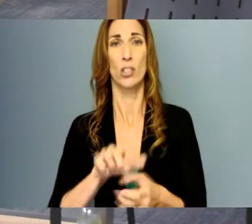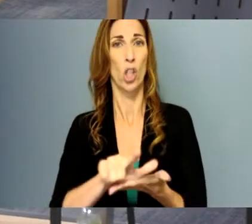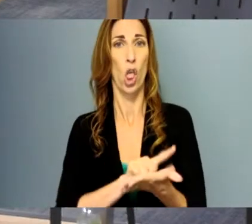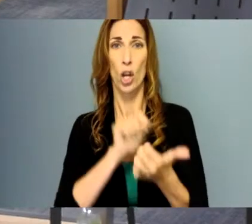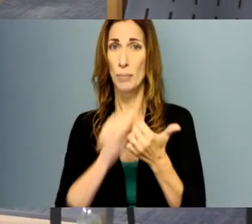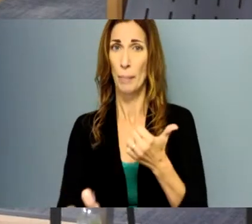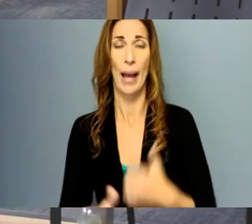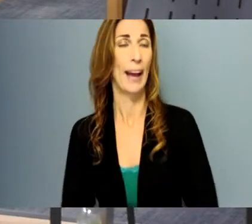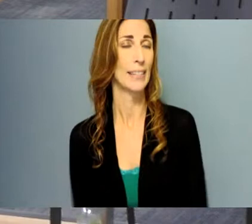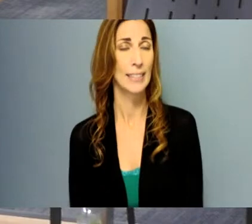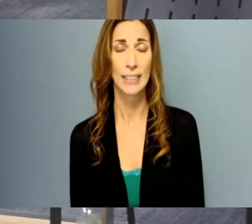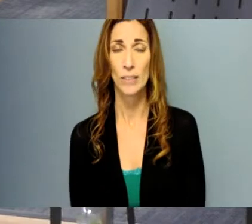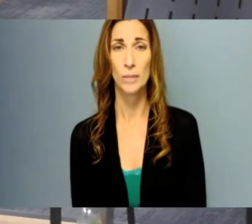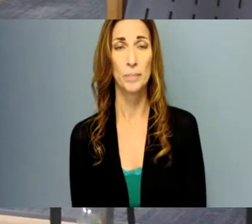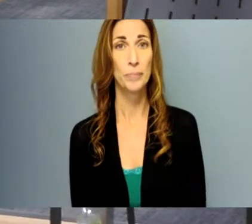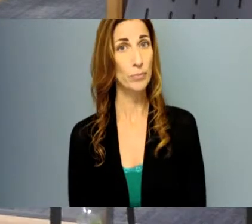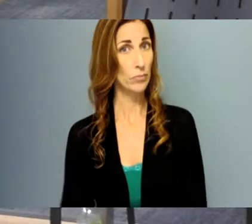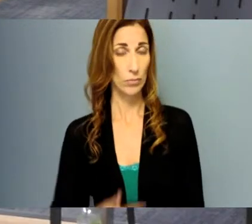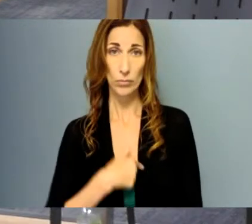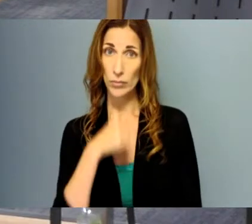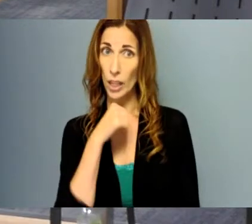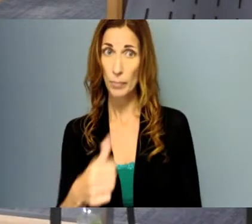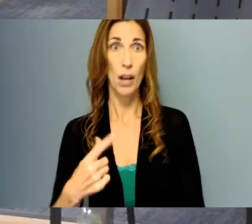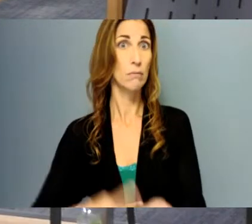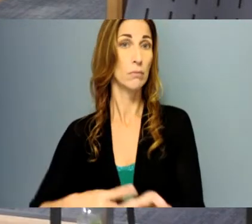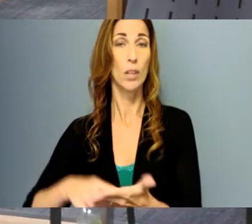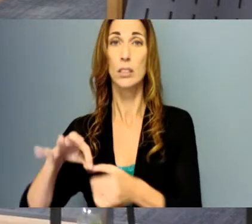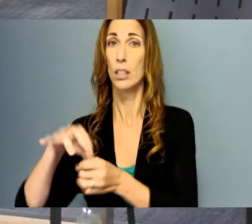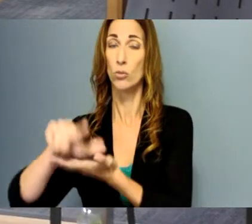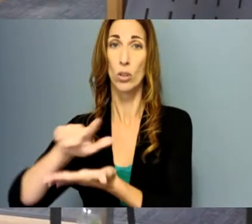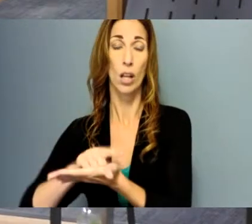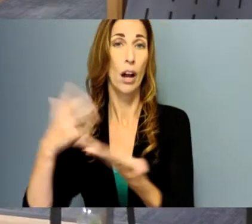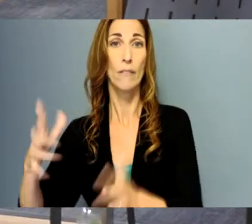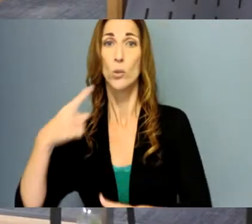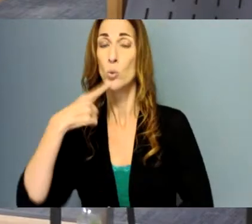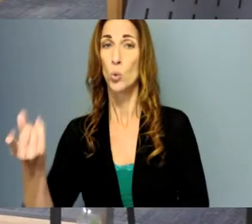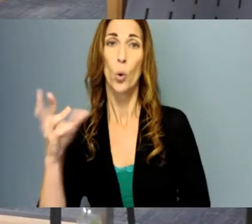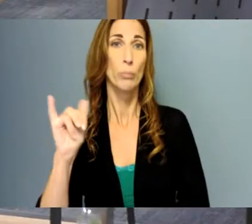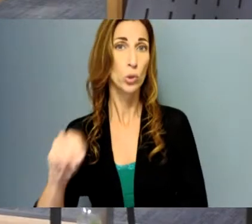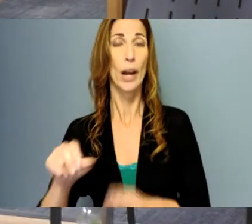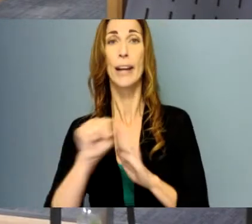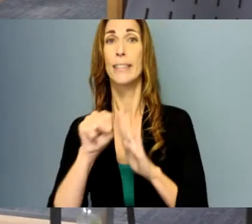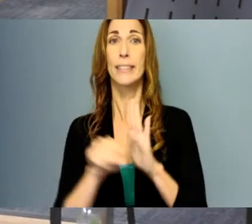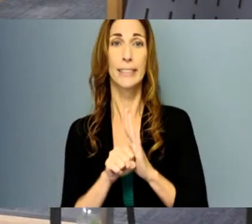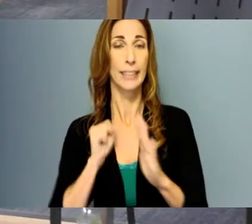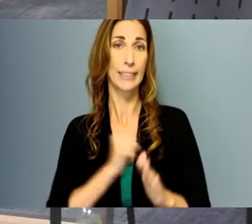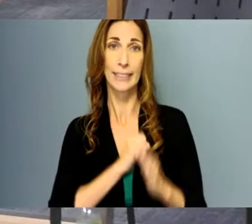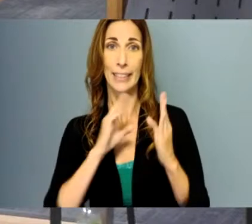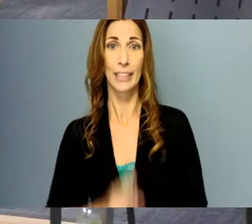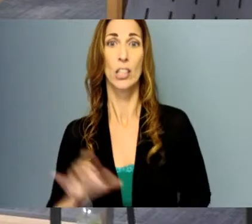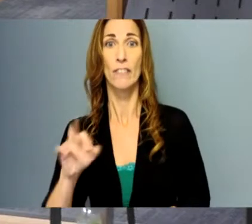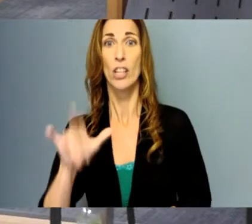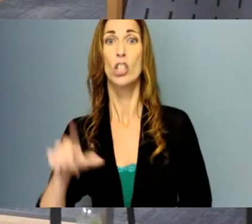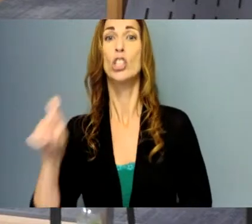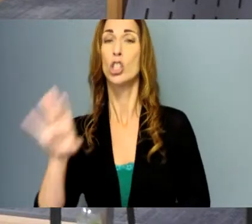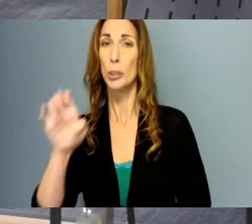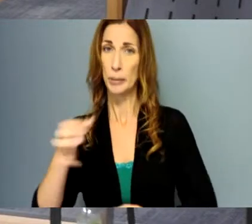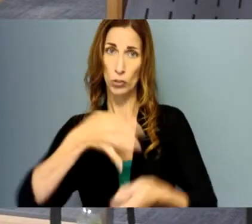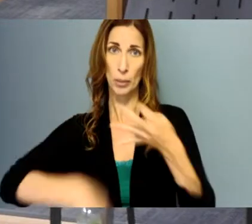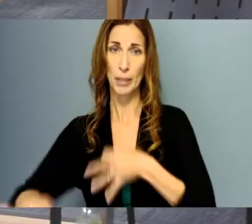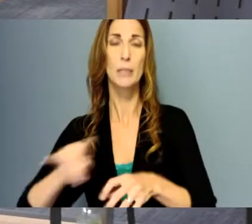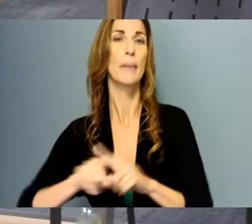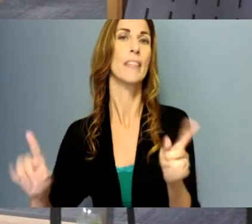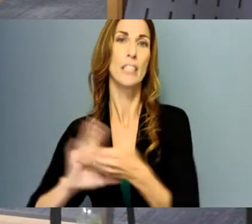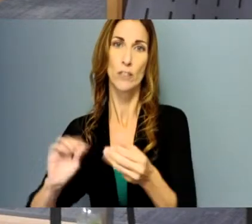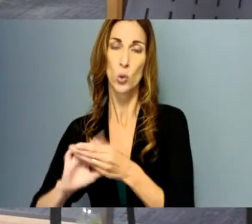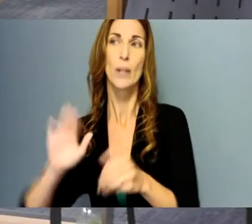passed. And I'm not going to go into election law because I've told Brian Monroe and State Senator Ferry that it should be replaced, but that's a different story.